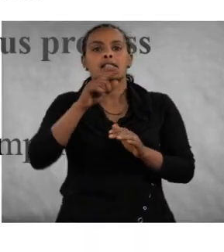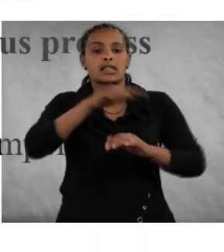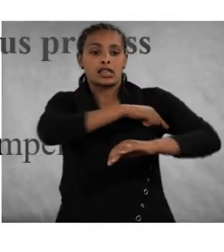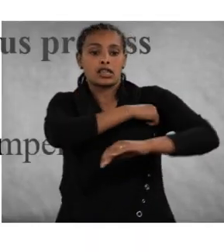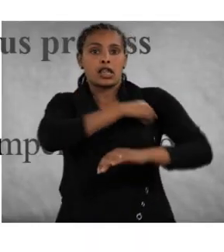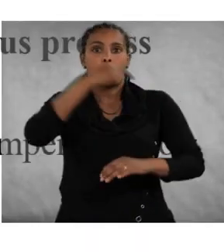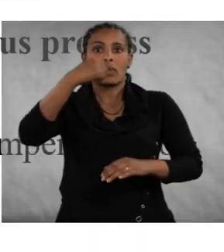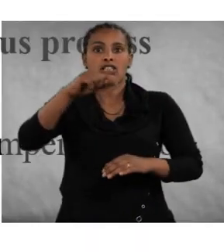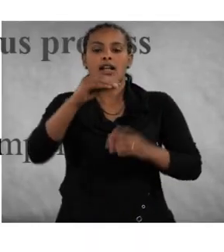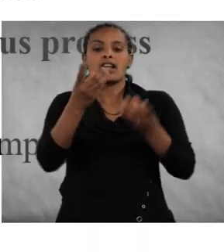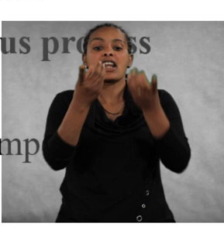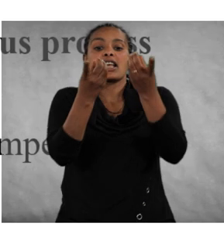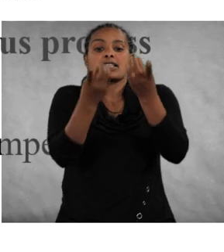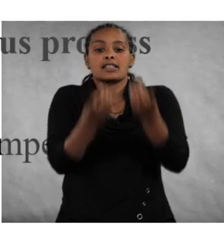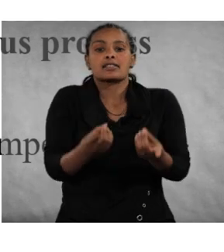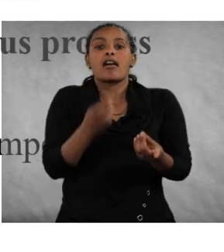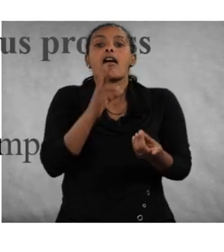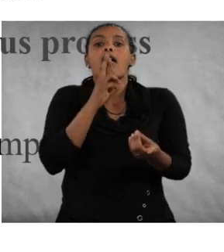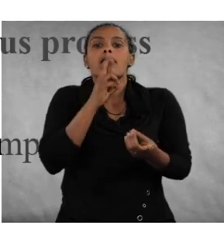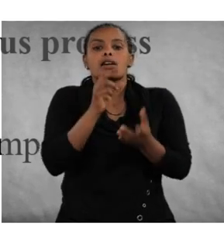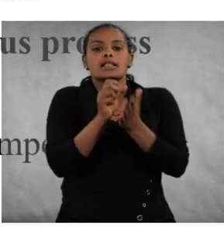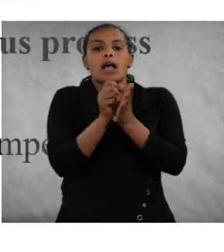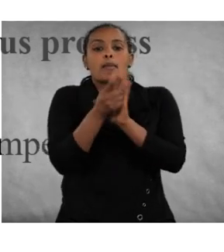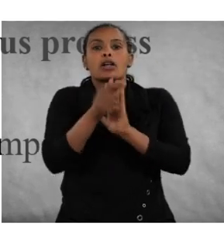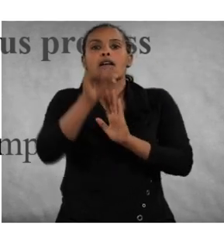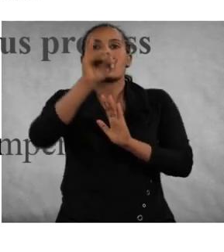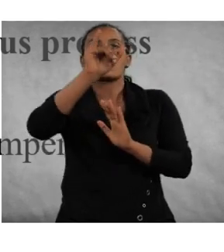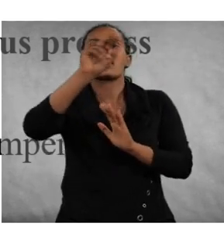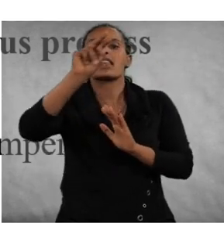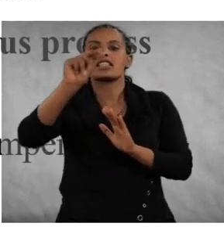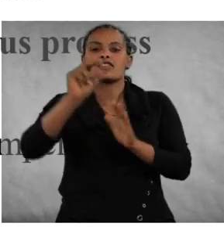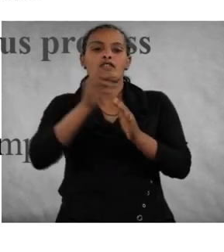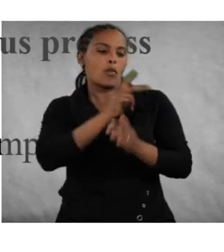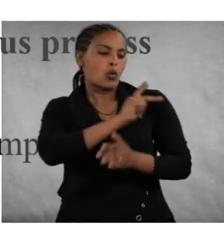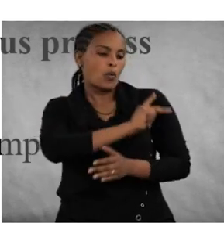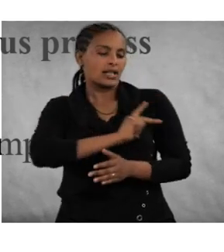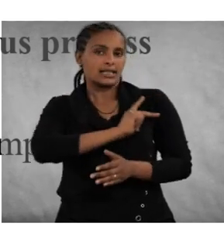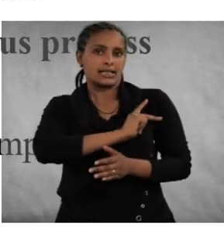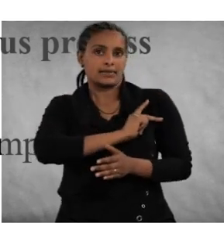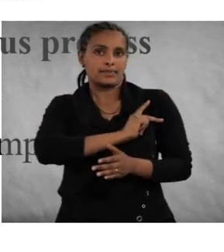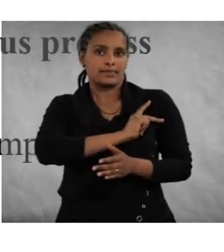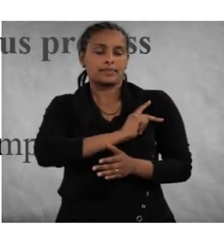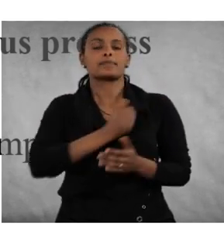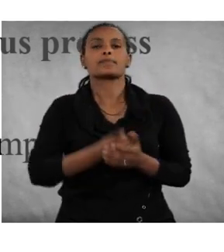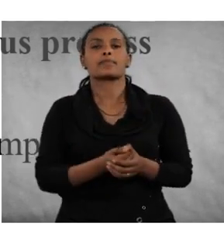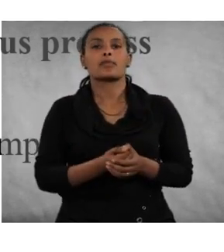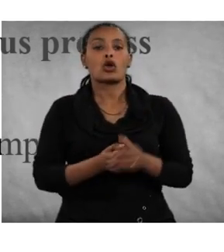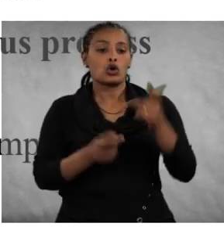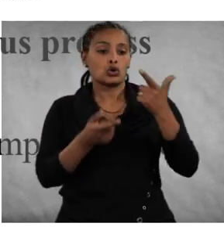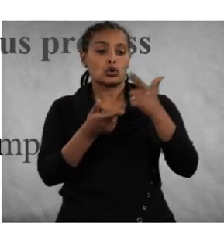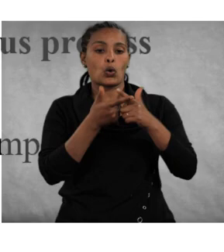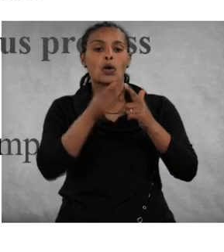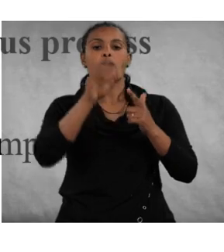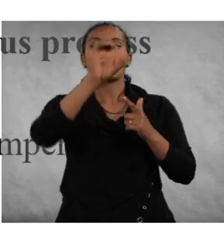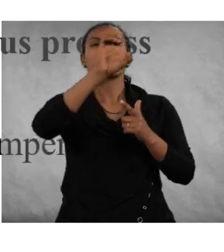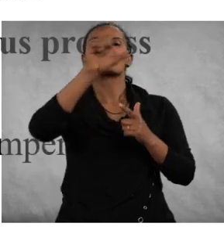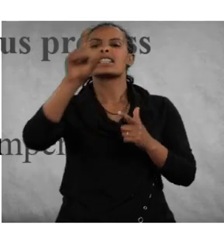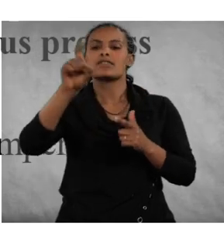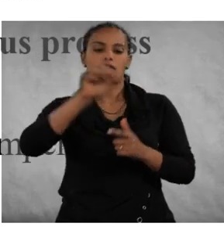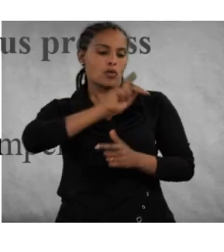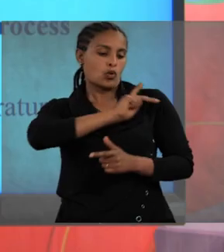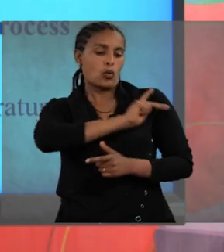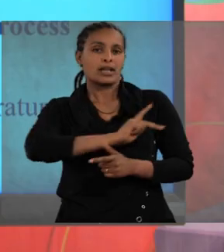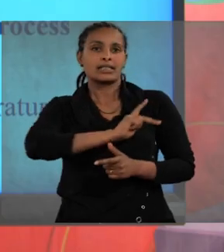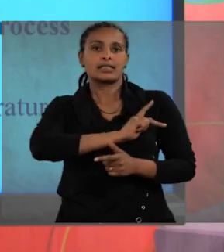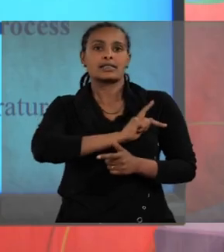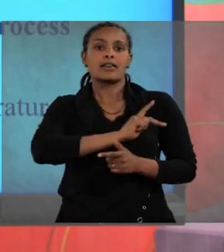and density are examples of intensive properties. Two, extensive